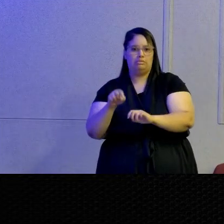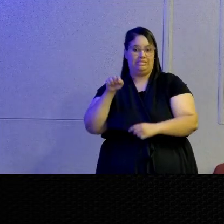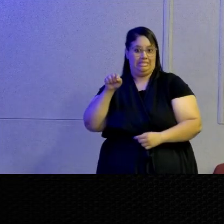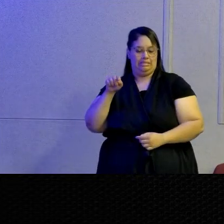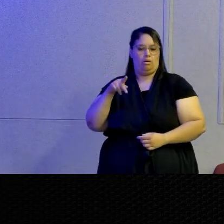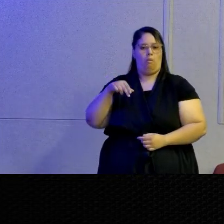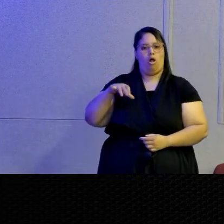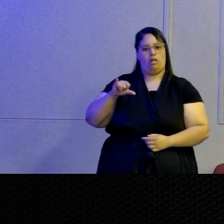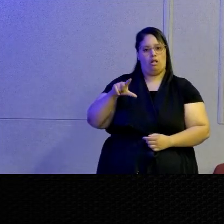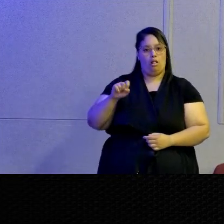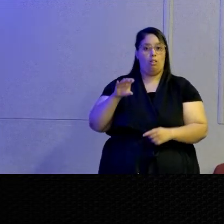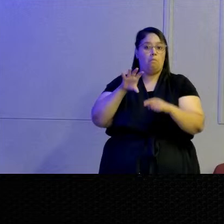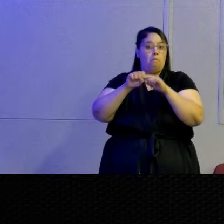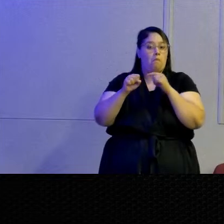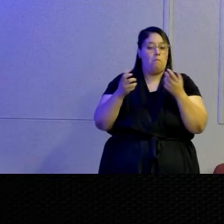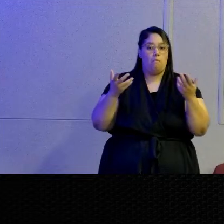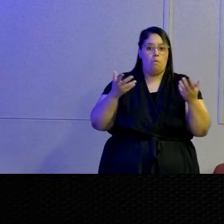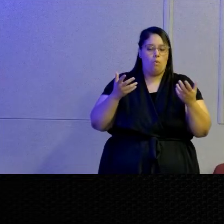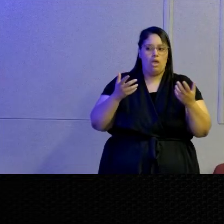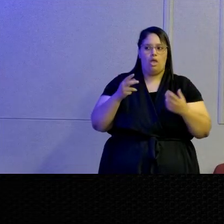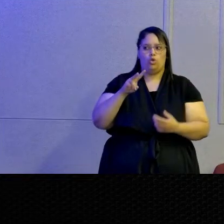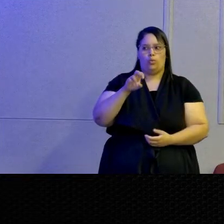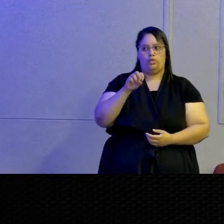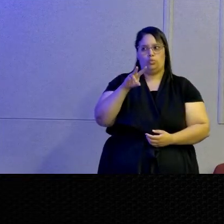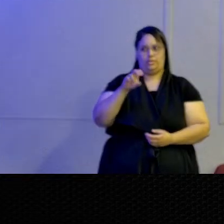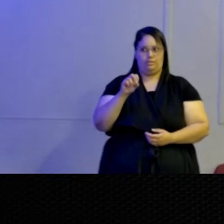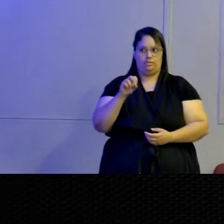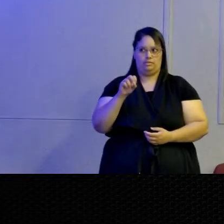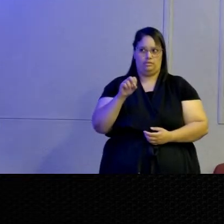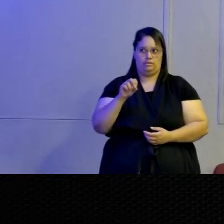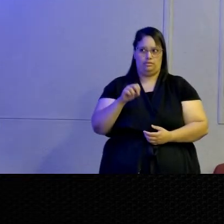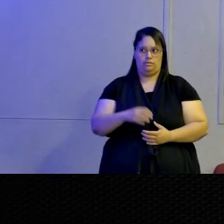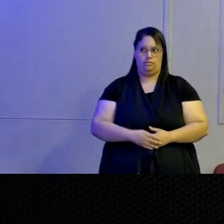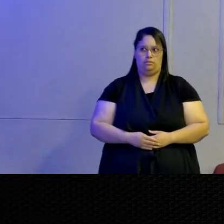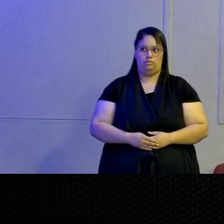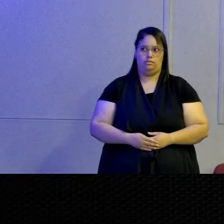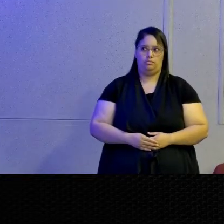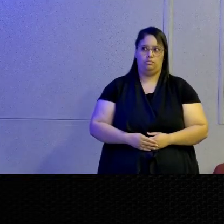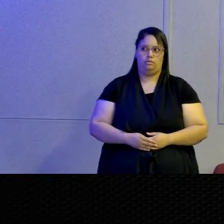discovered at CERN in 2012.